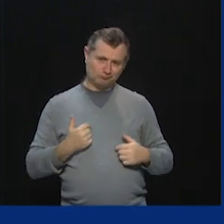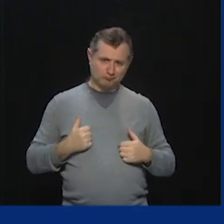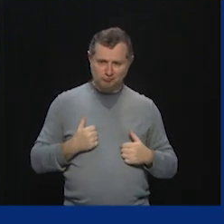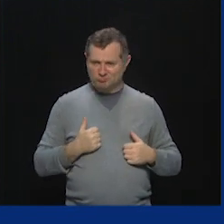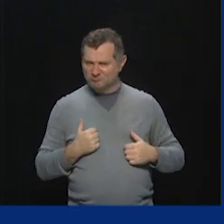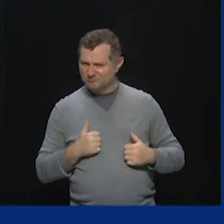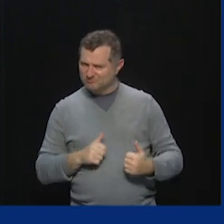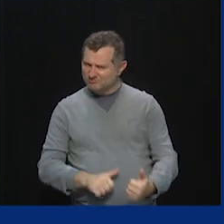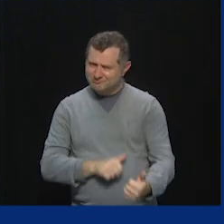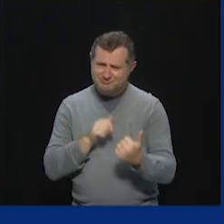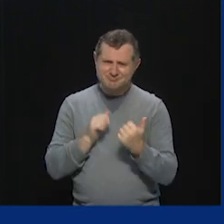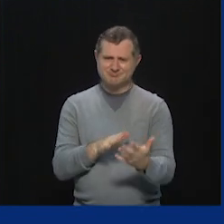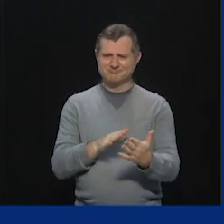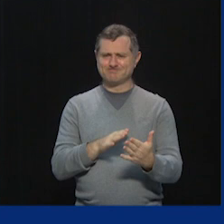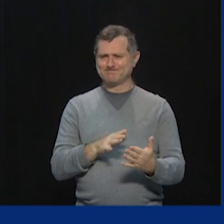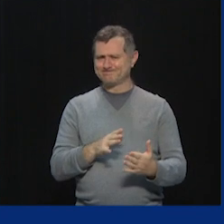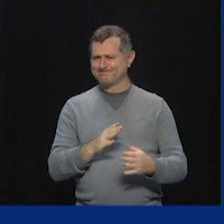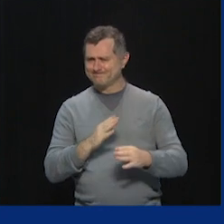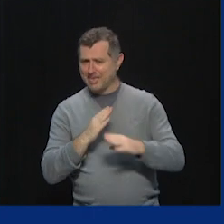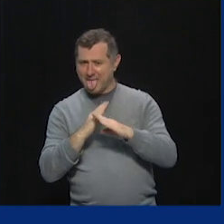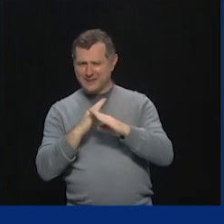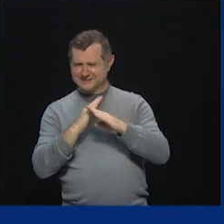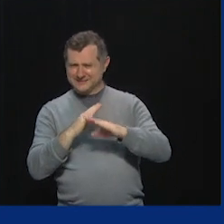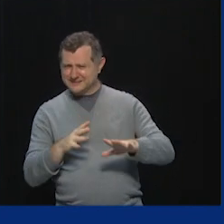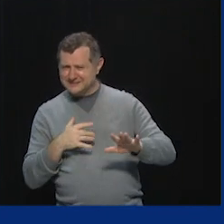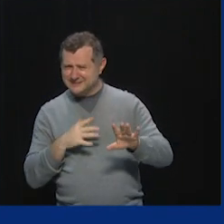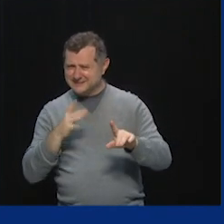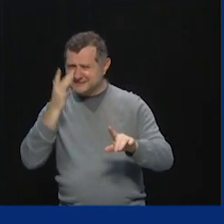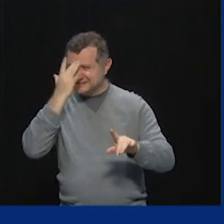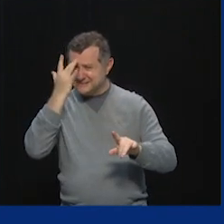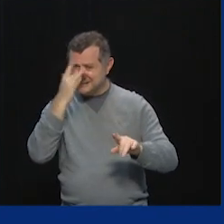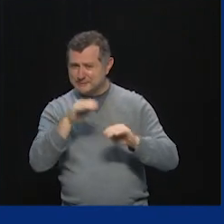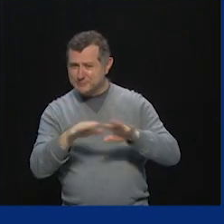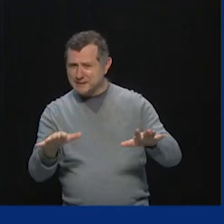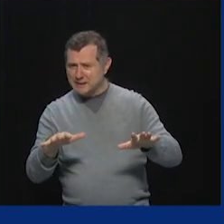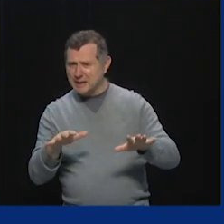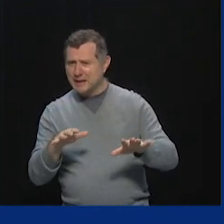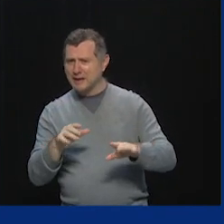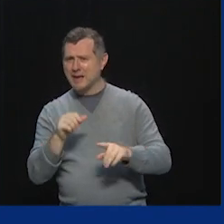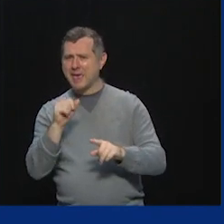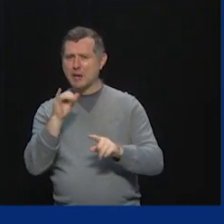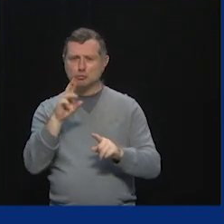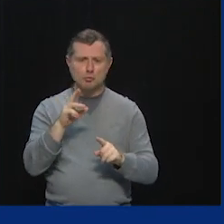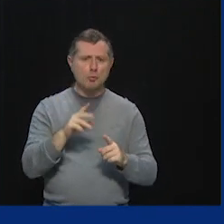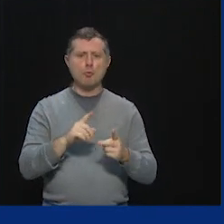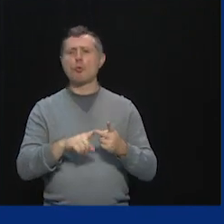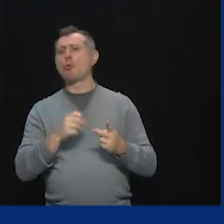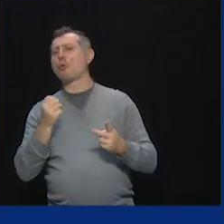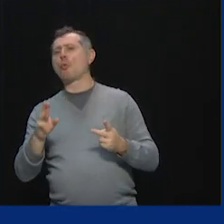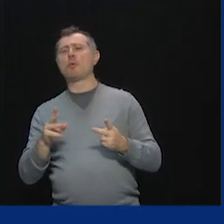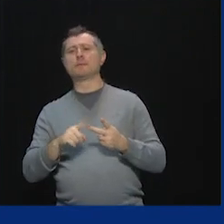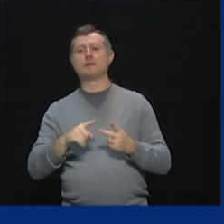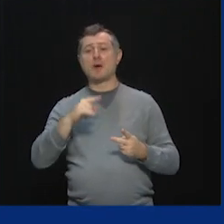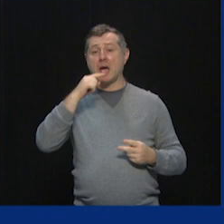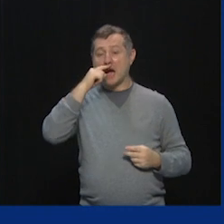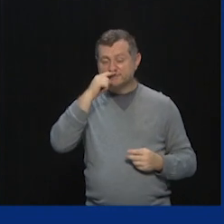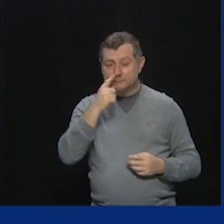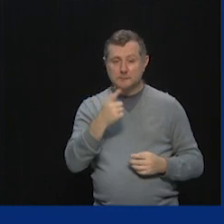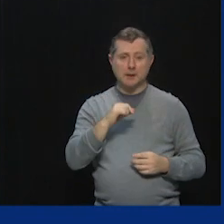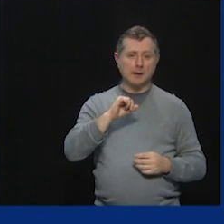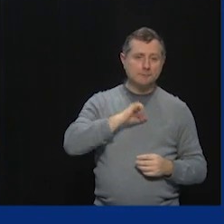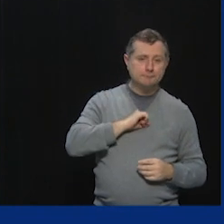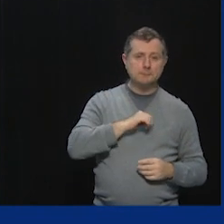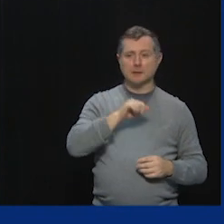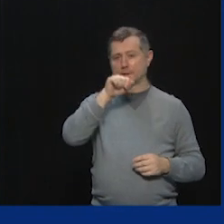the air or respiratory droplets. And I would be remiss if I didn't thank the labor unions and worker organizations